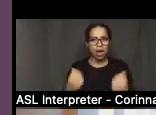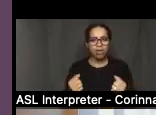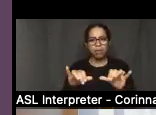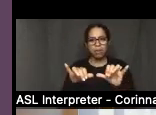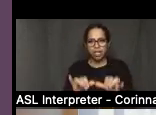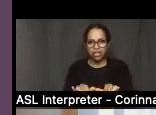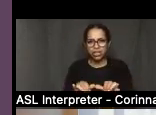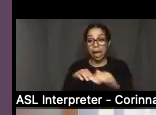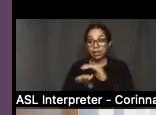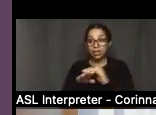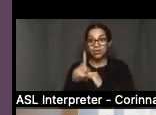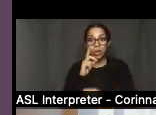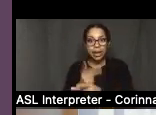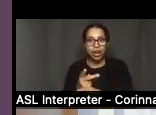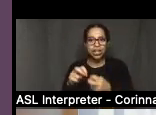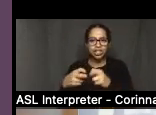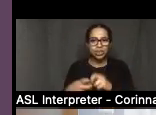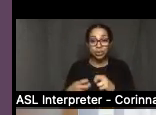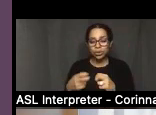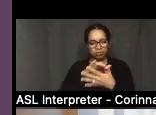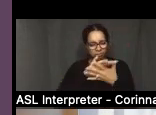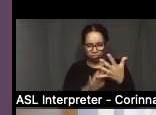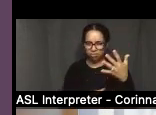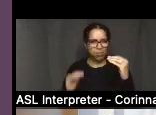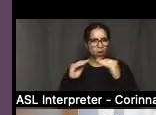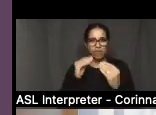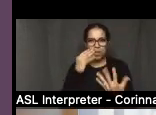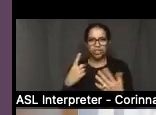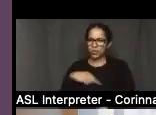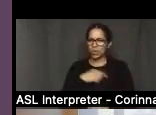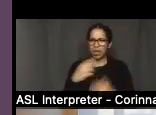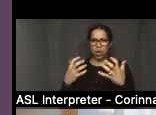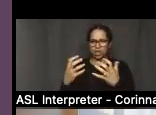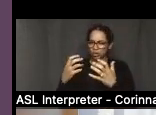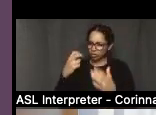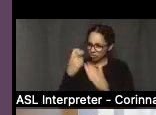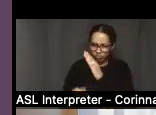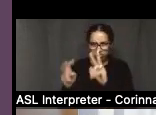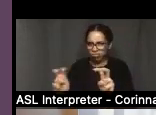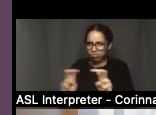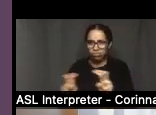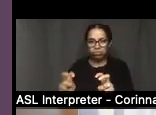as well as lots more information, because we wanted to do a deep dive into this population in Colorado.